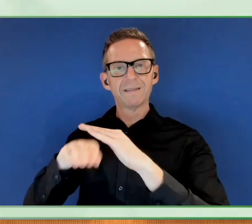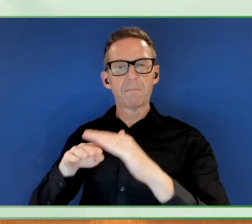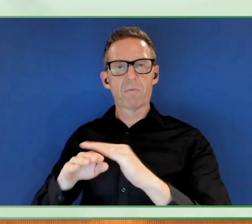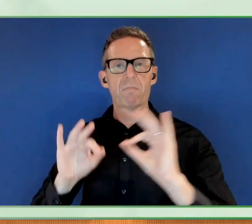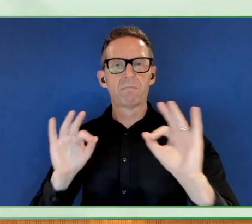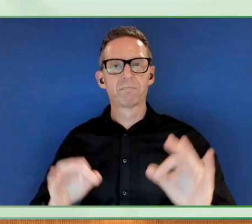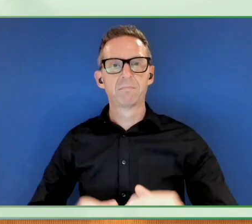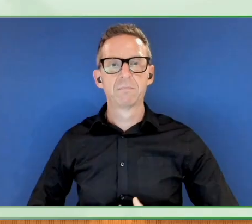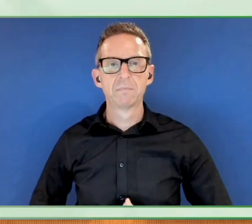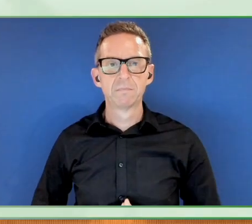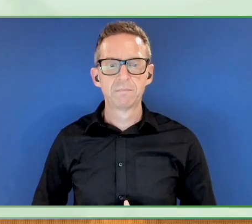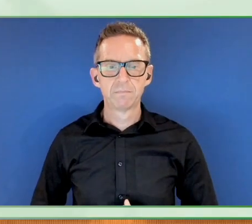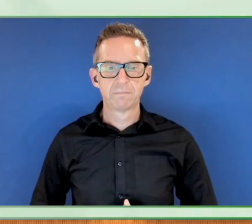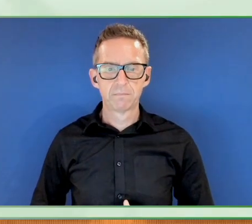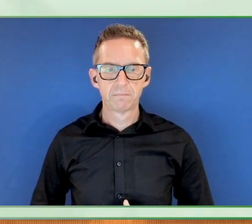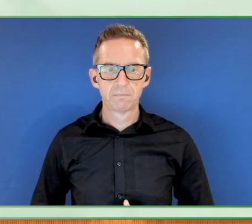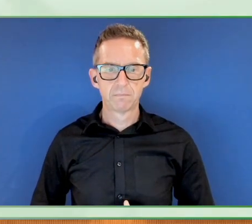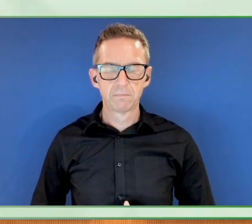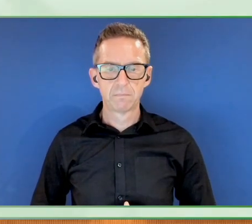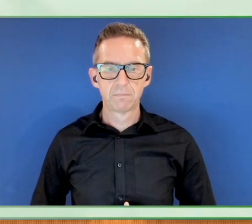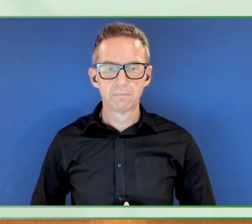Yes, some words to WCAG. WCAG is